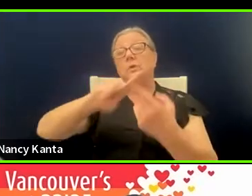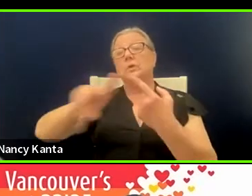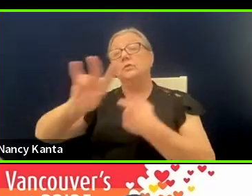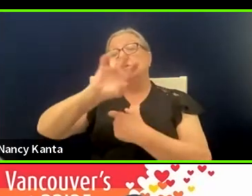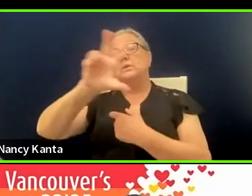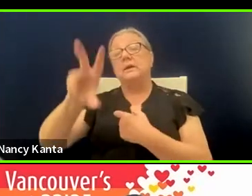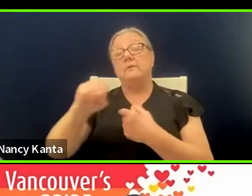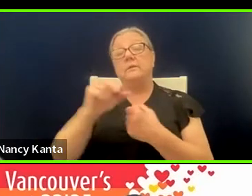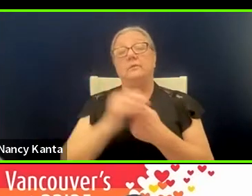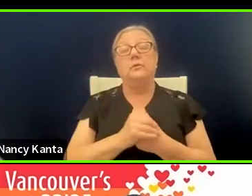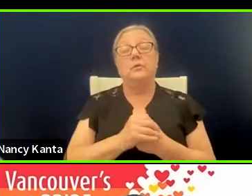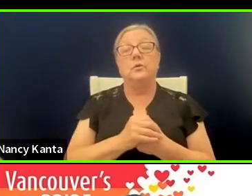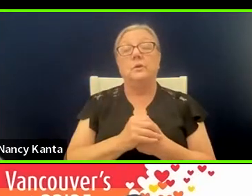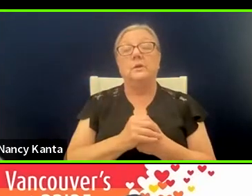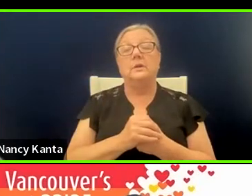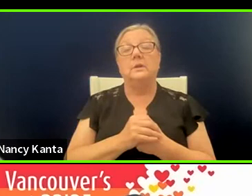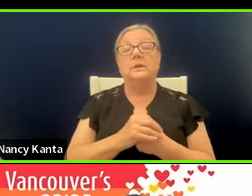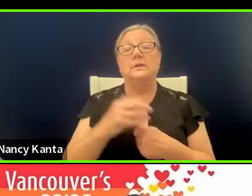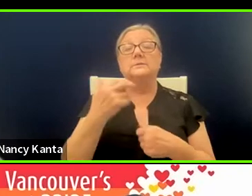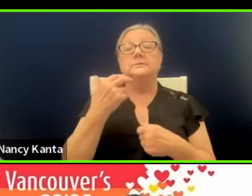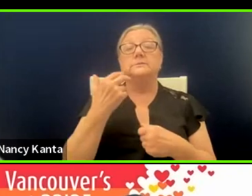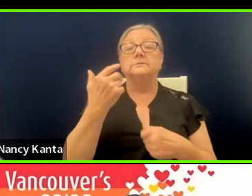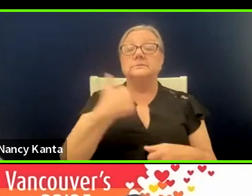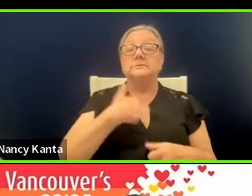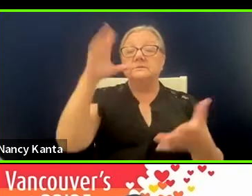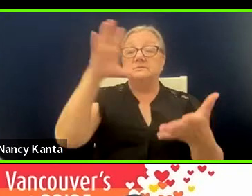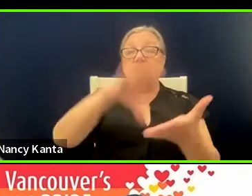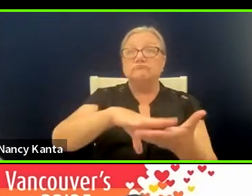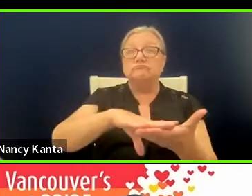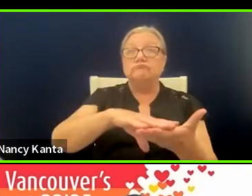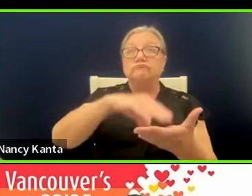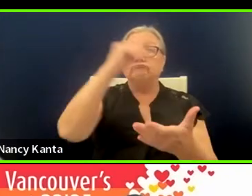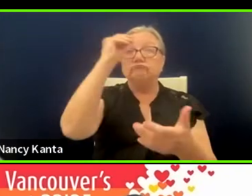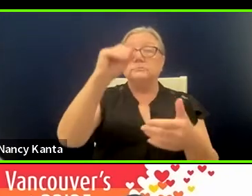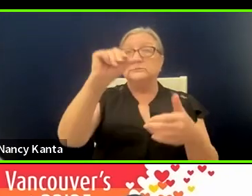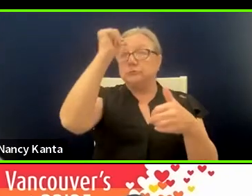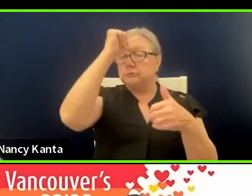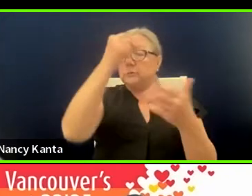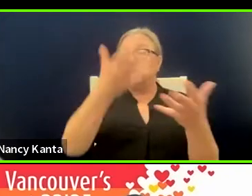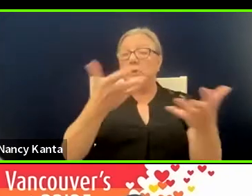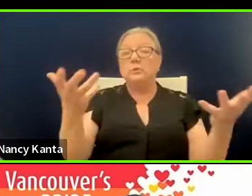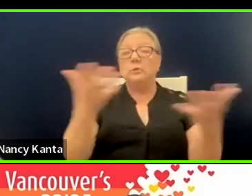3 takeaways from our conversation tonight.